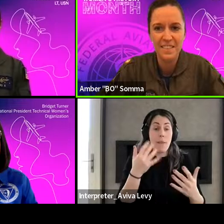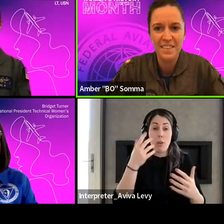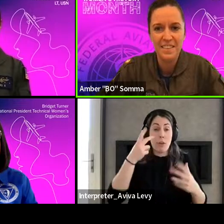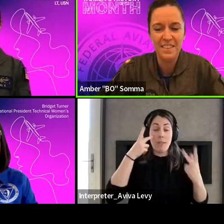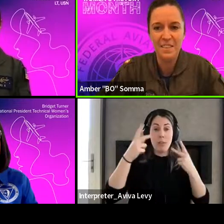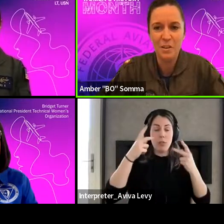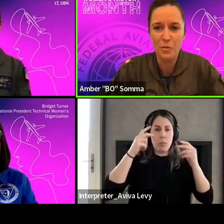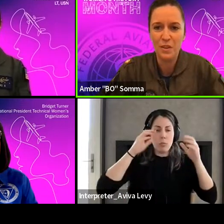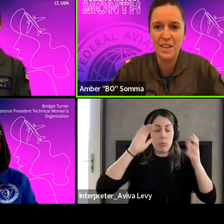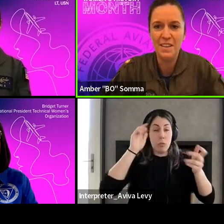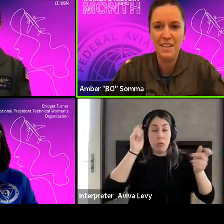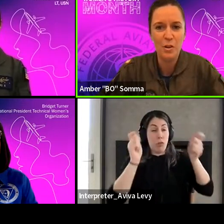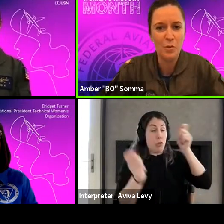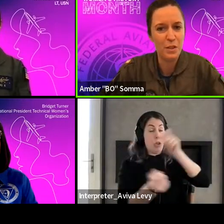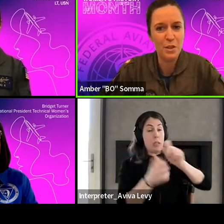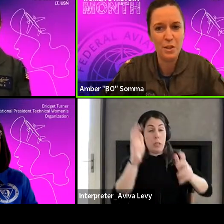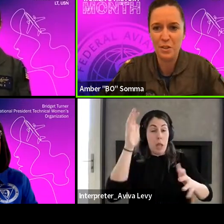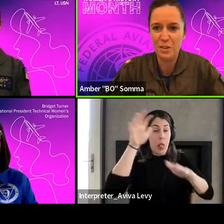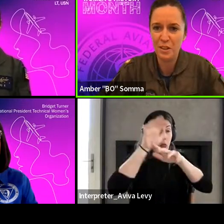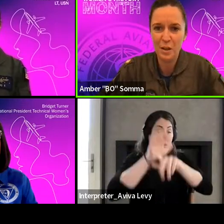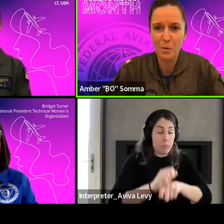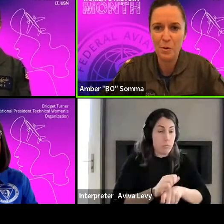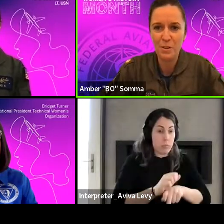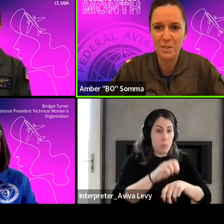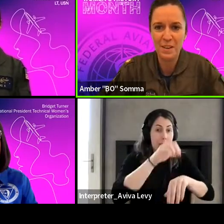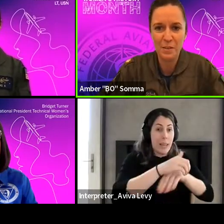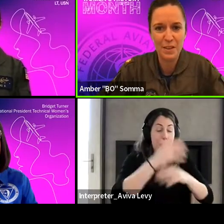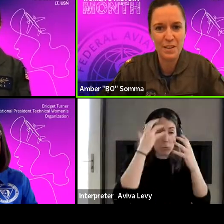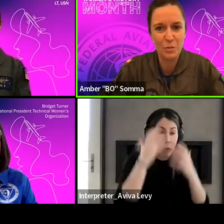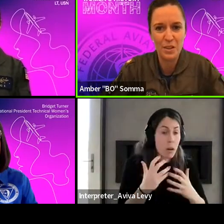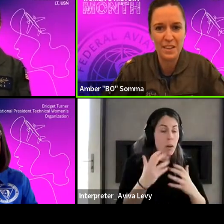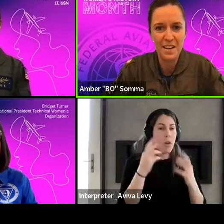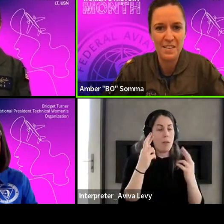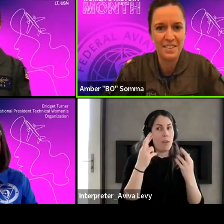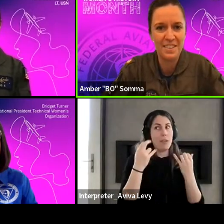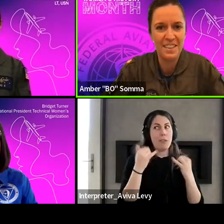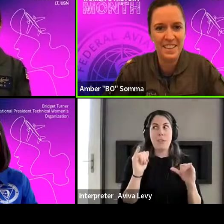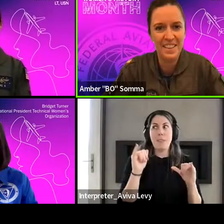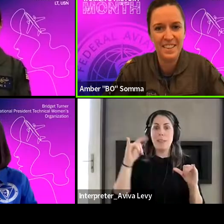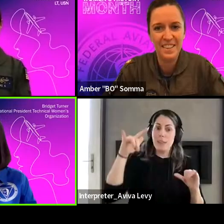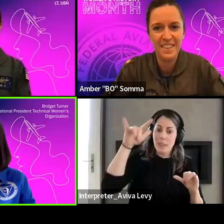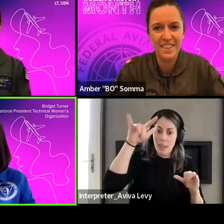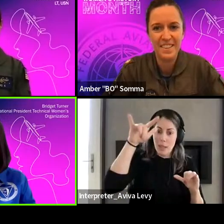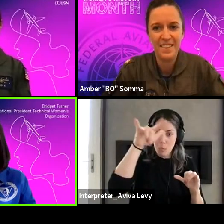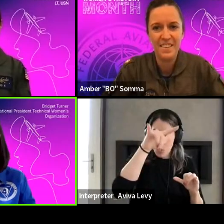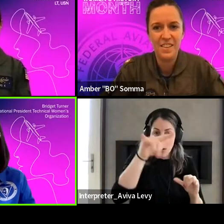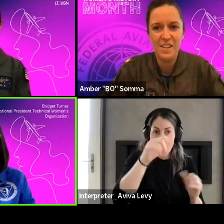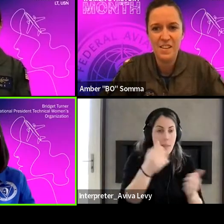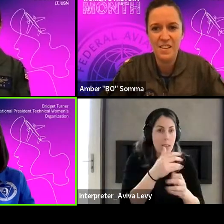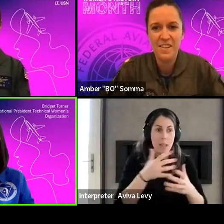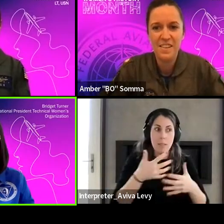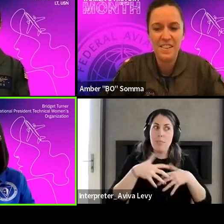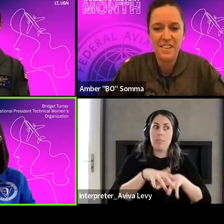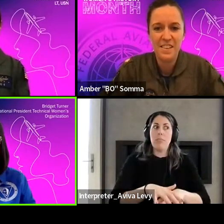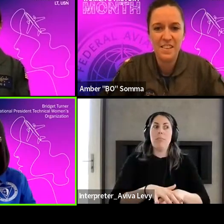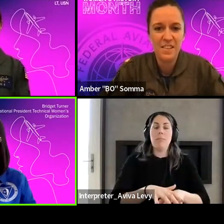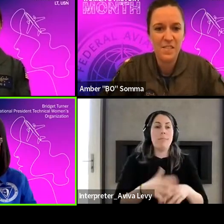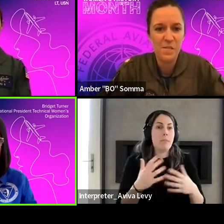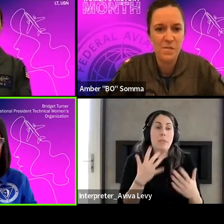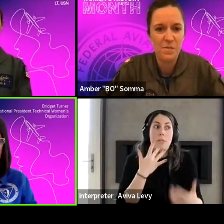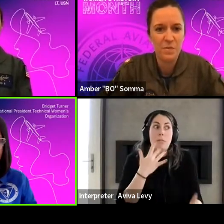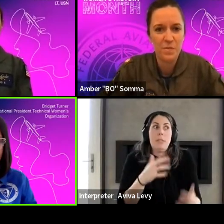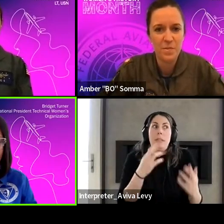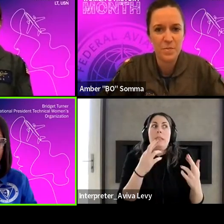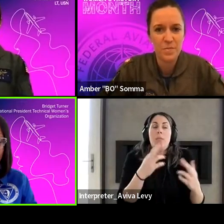can. And hopefully you're still airborne and everything's working out. Oh, wow. Thank you. Thank you. And